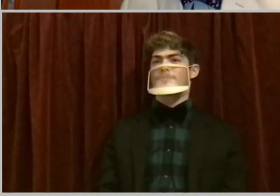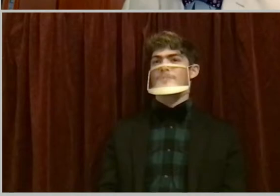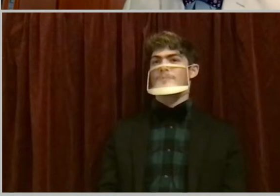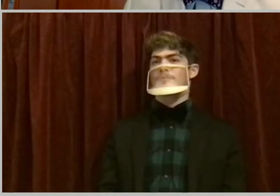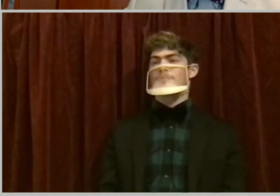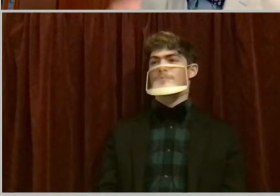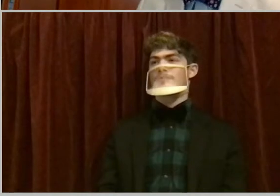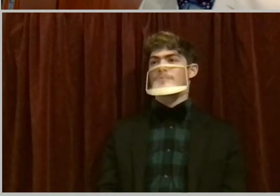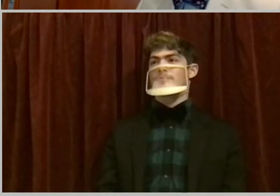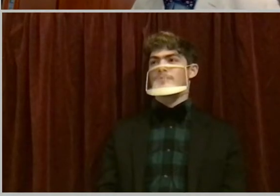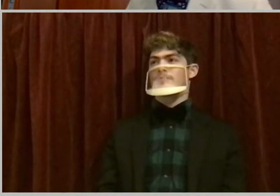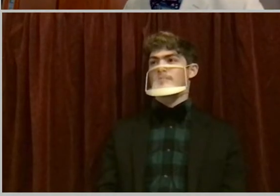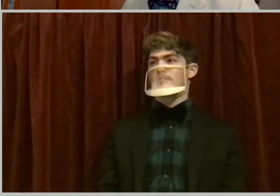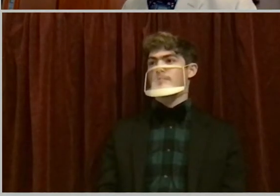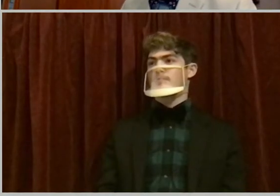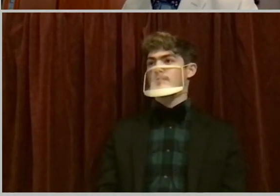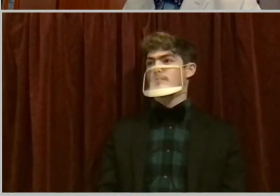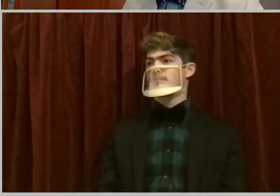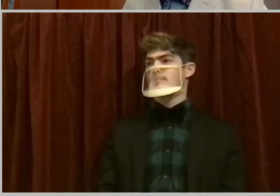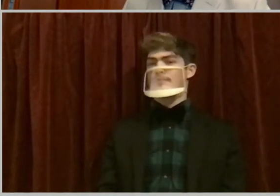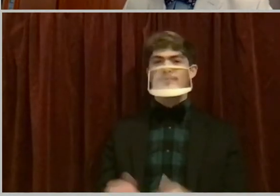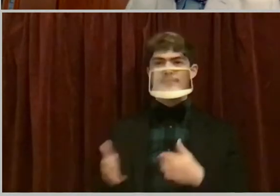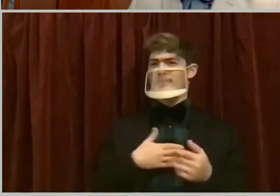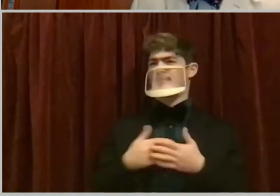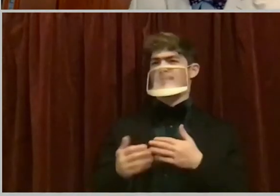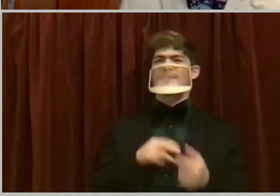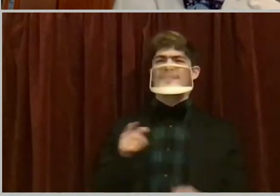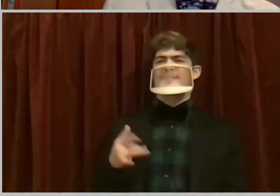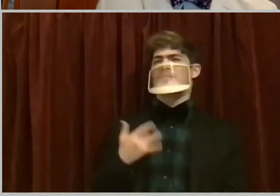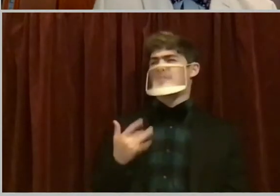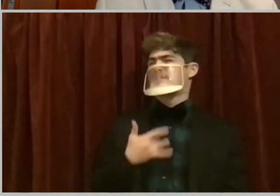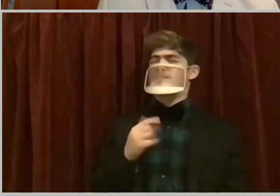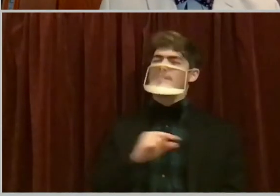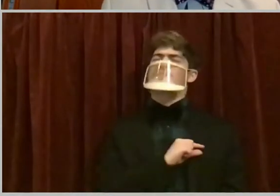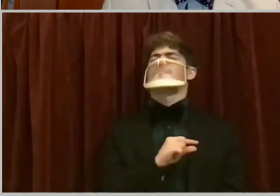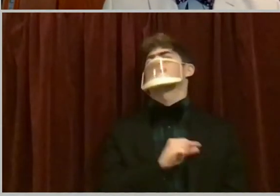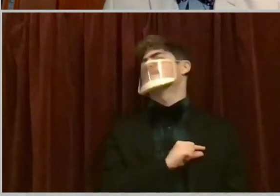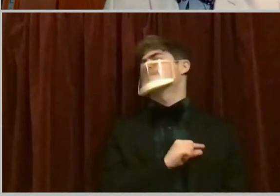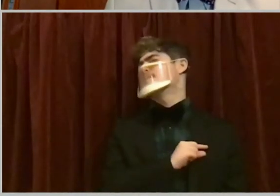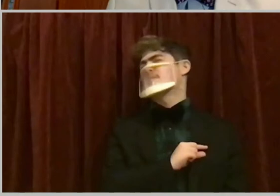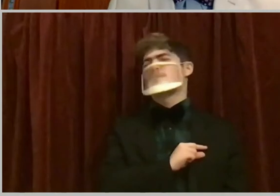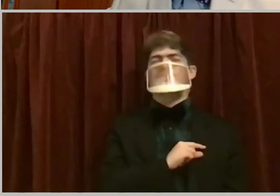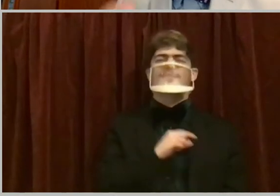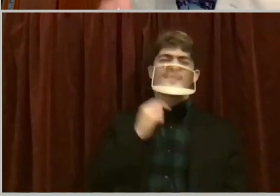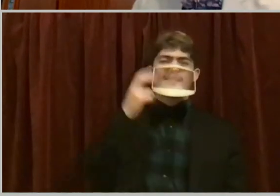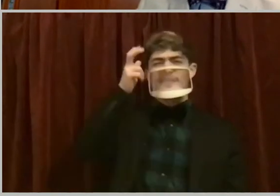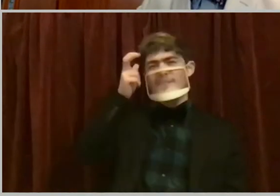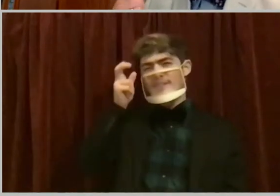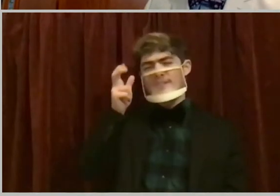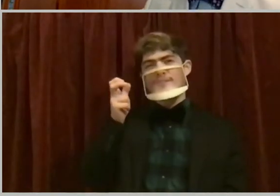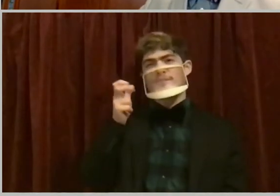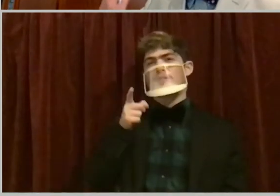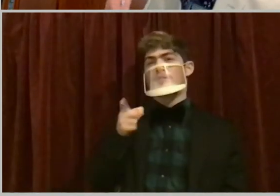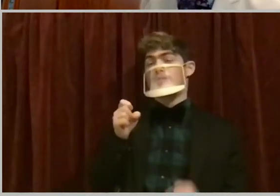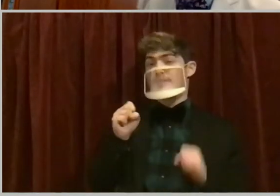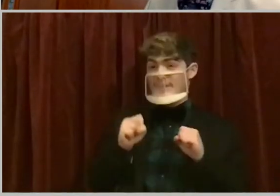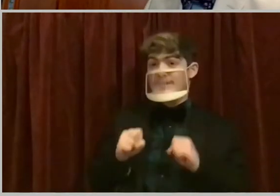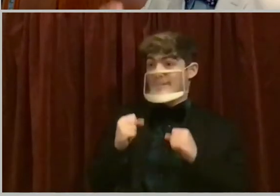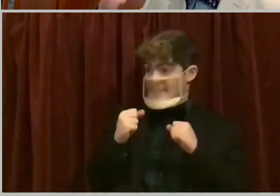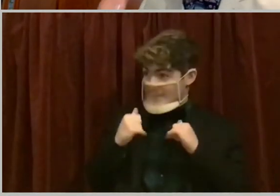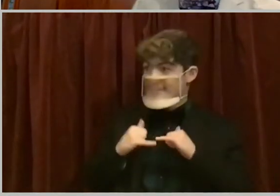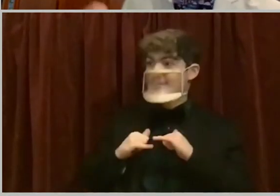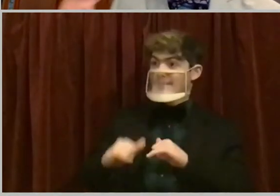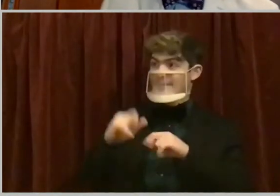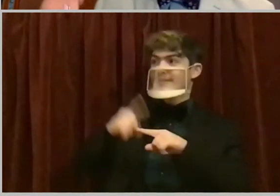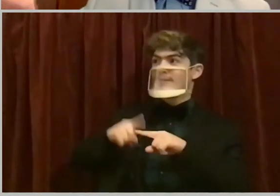him. No matter how bad you may feel or how guilty you may feel, you can rely on the fact that God